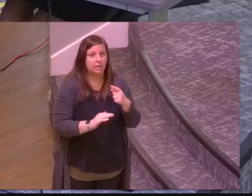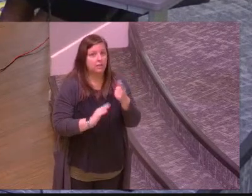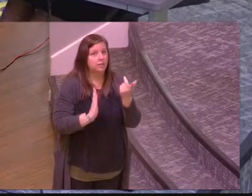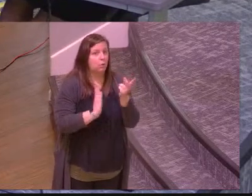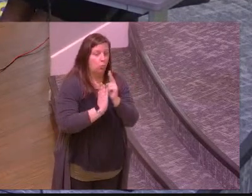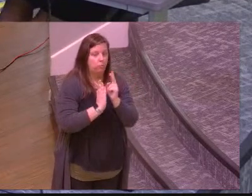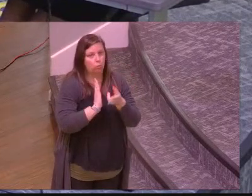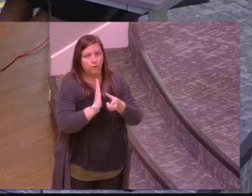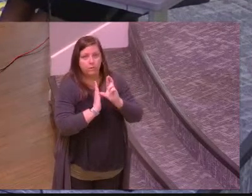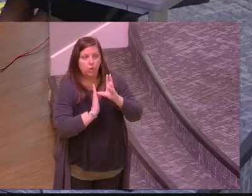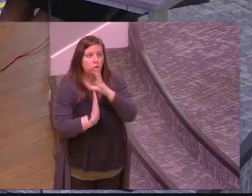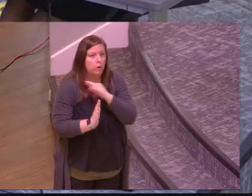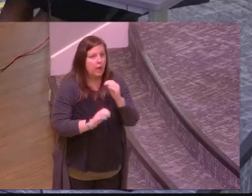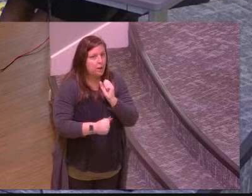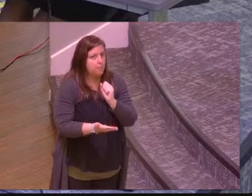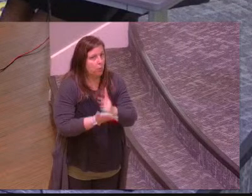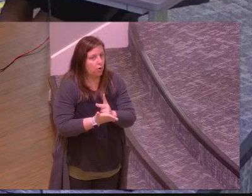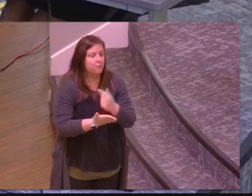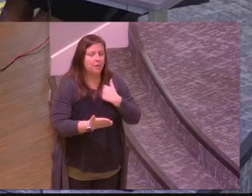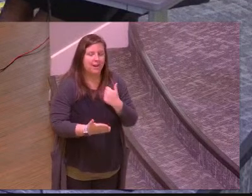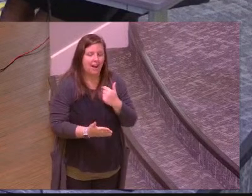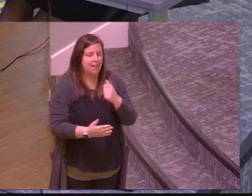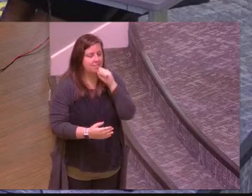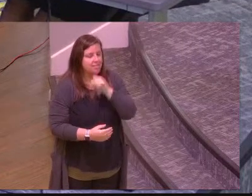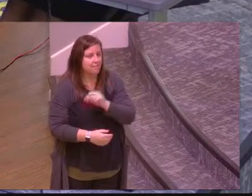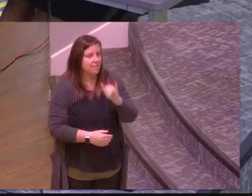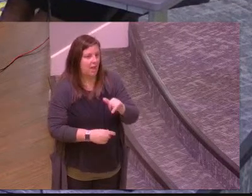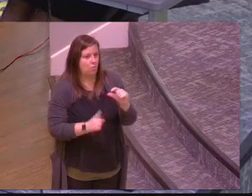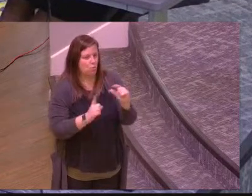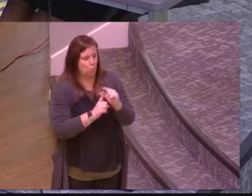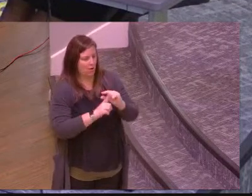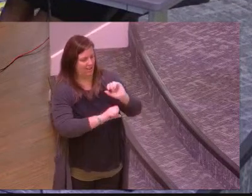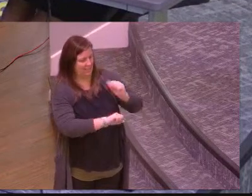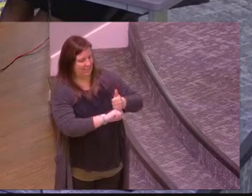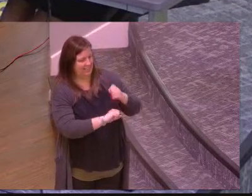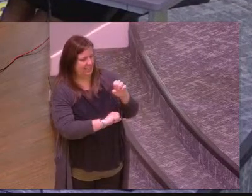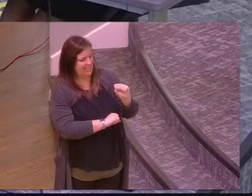and I just want that to be on the record for everyone.